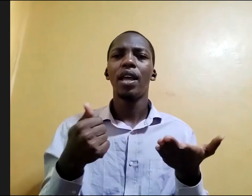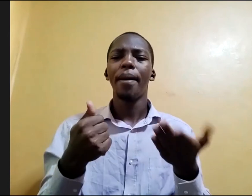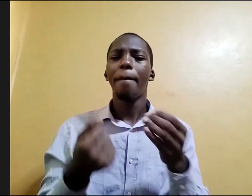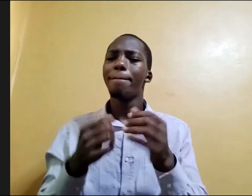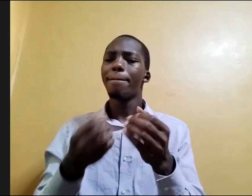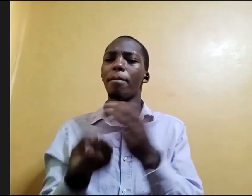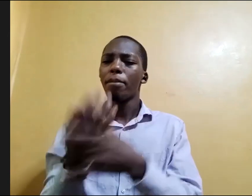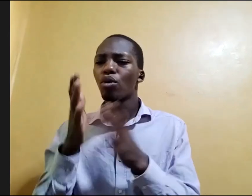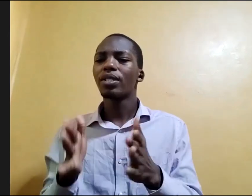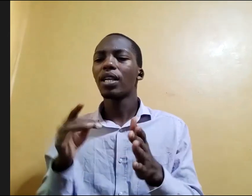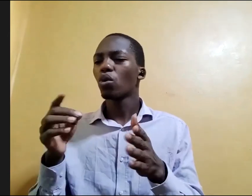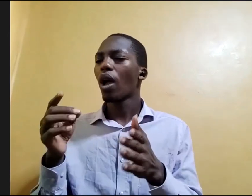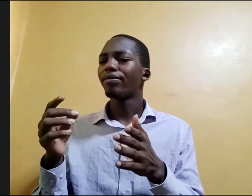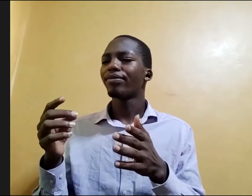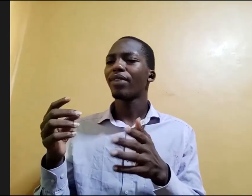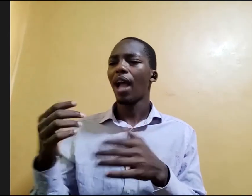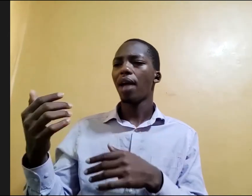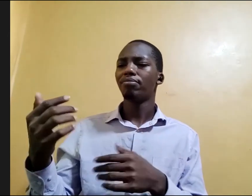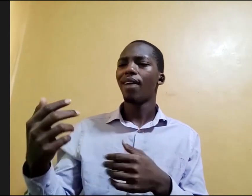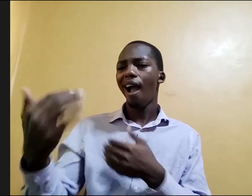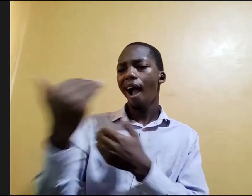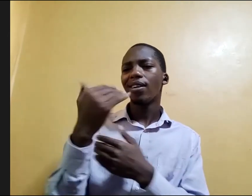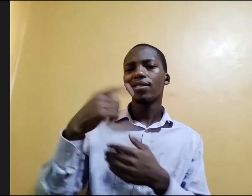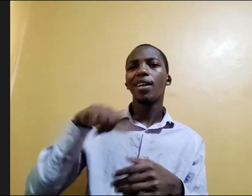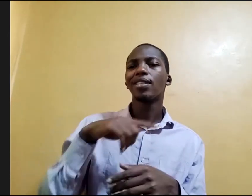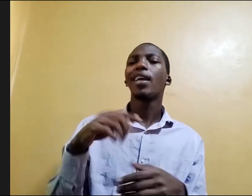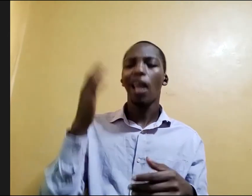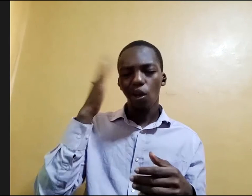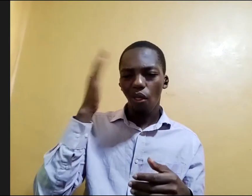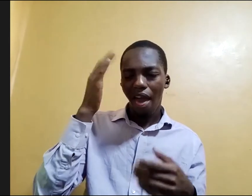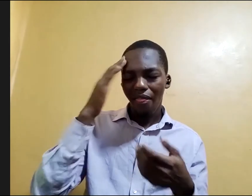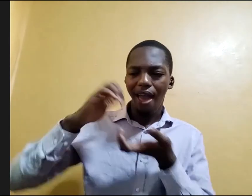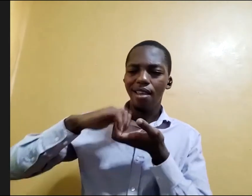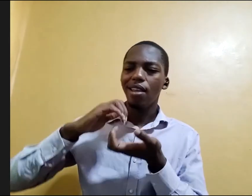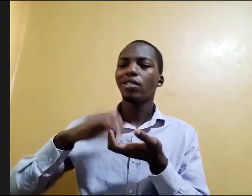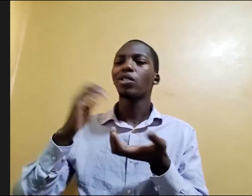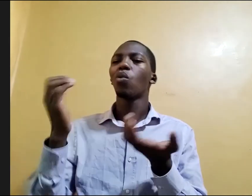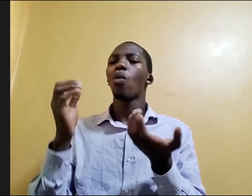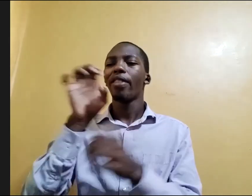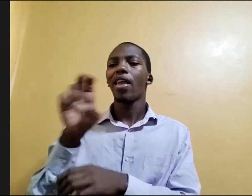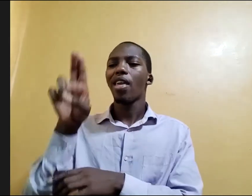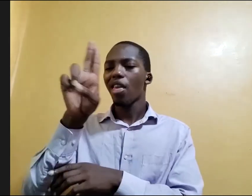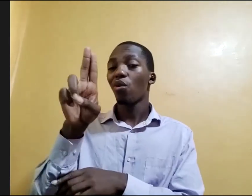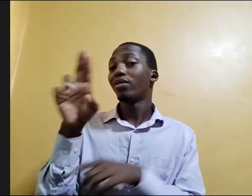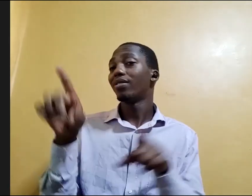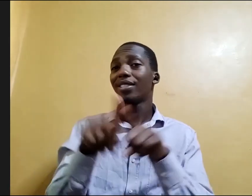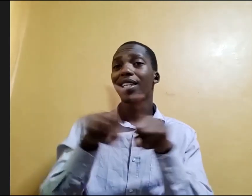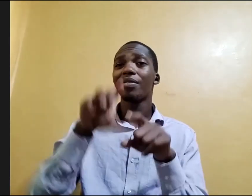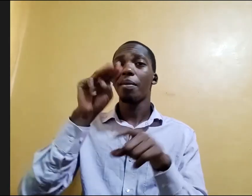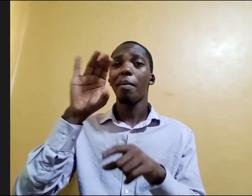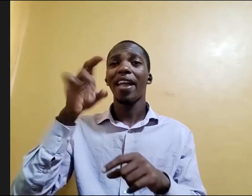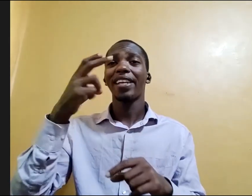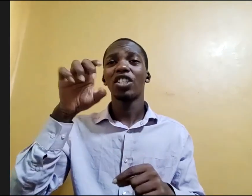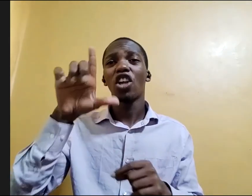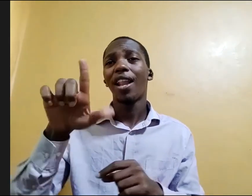And I believe they are engaging with the European Commission on this, because as Michelle has explained, it is an issue